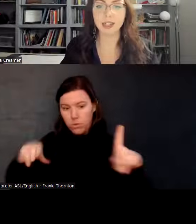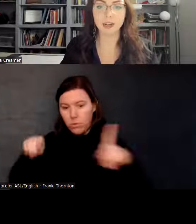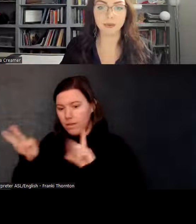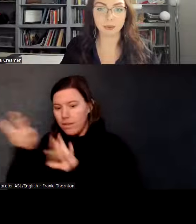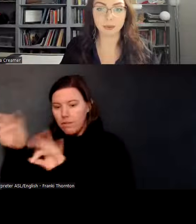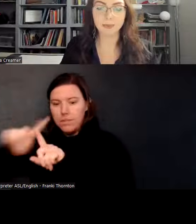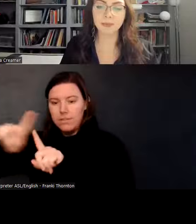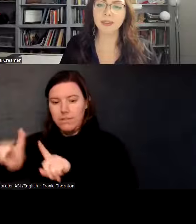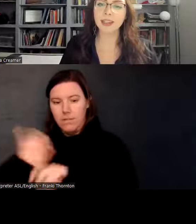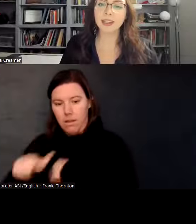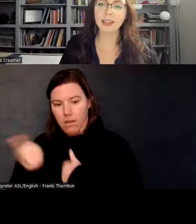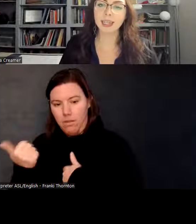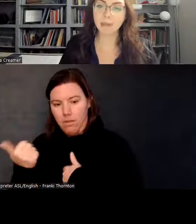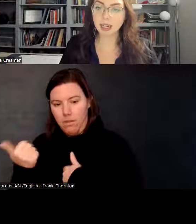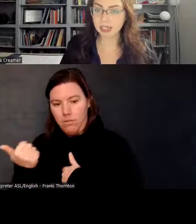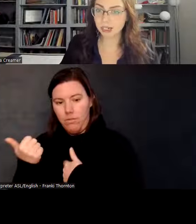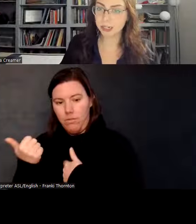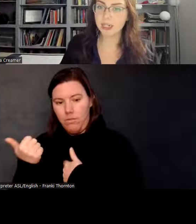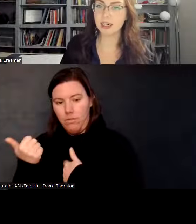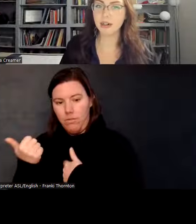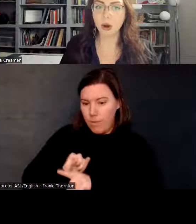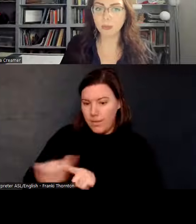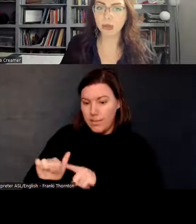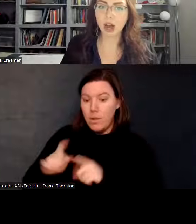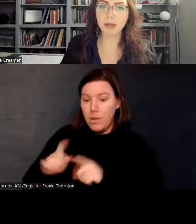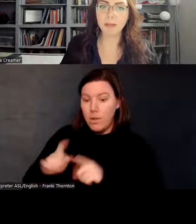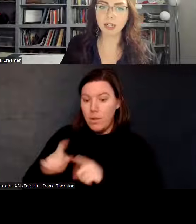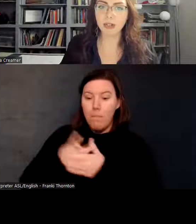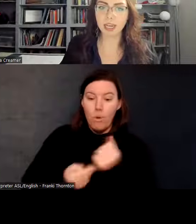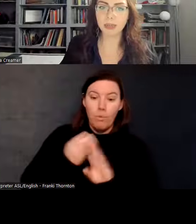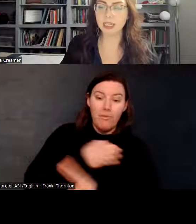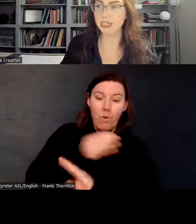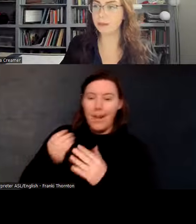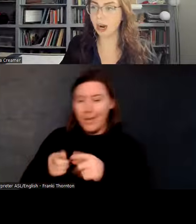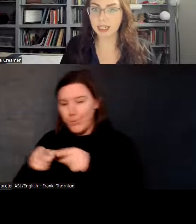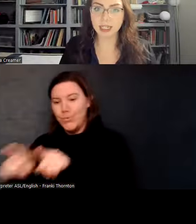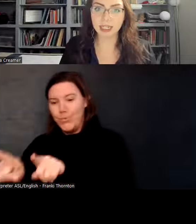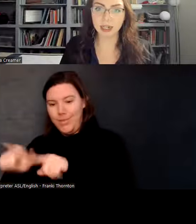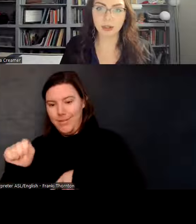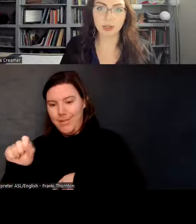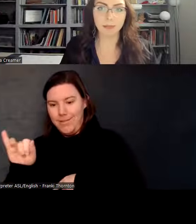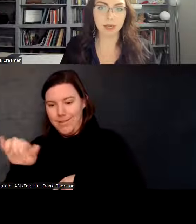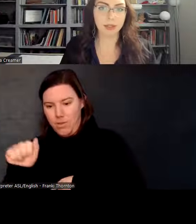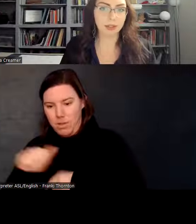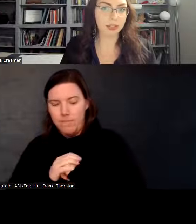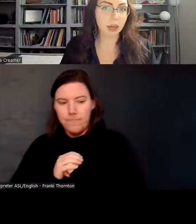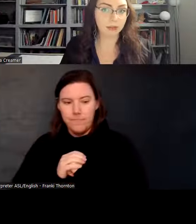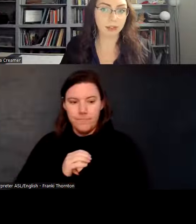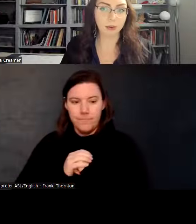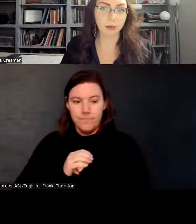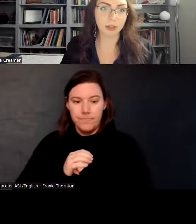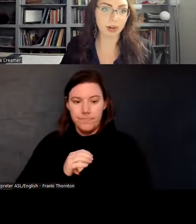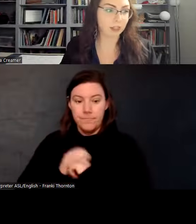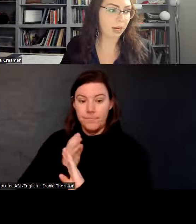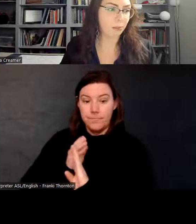during Assyrian rule. In the Middle Assyrian period, notable common burial types in the provinces included burials